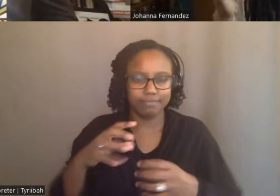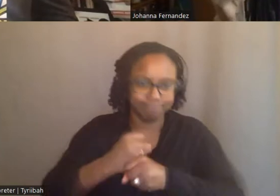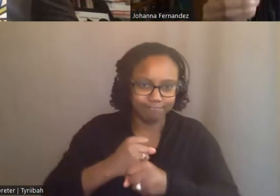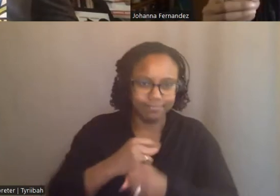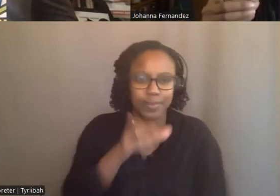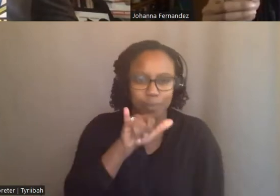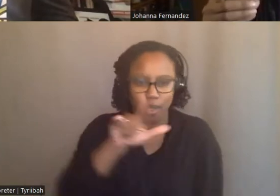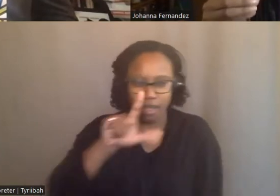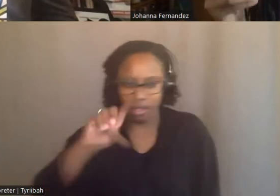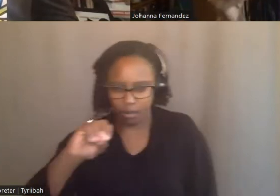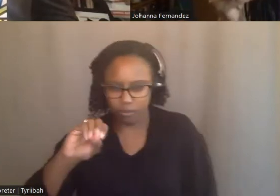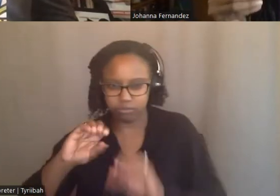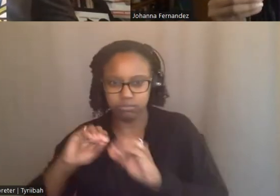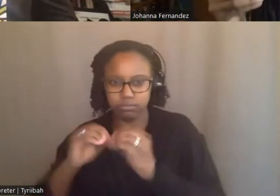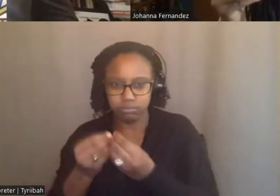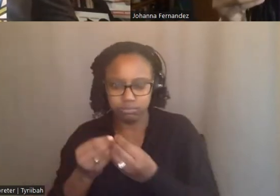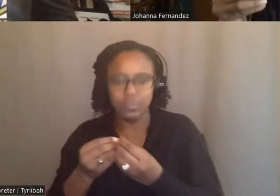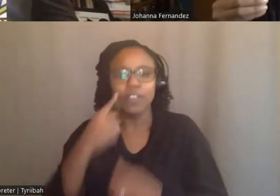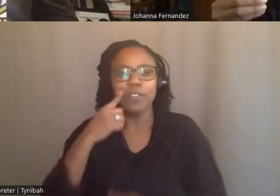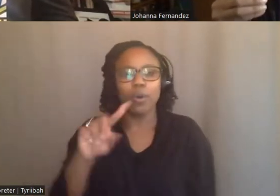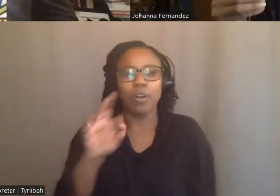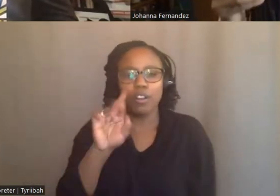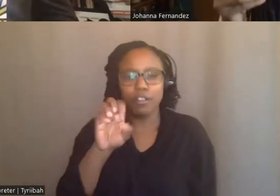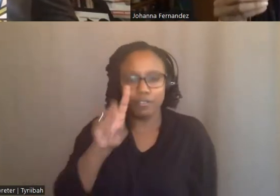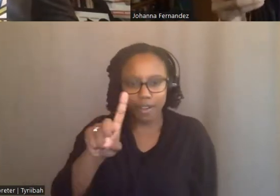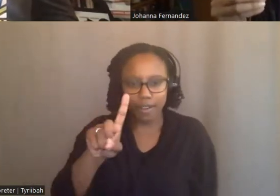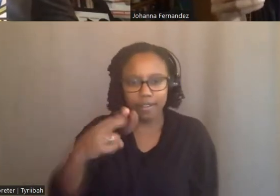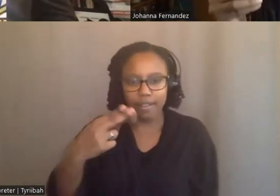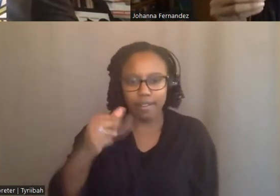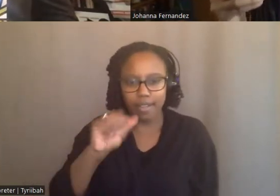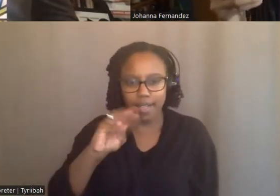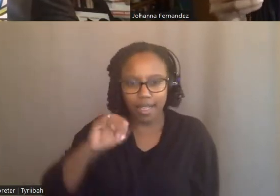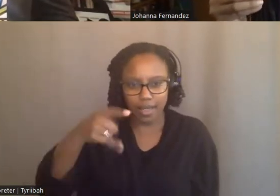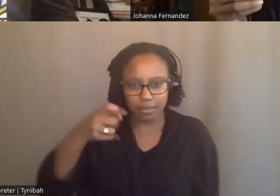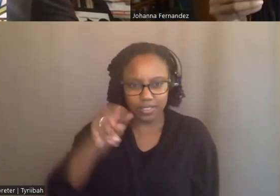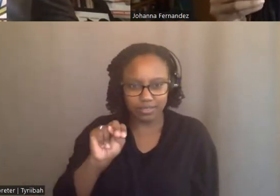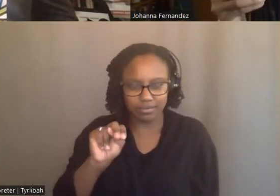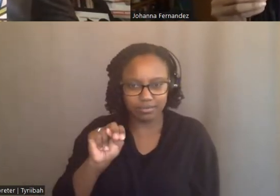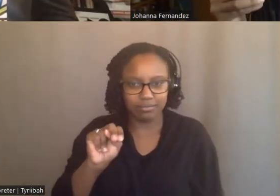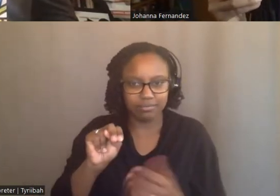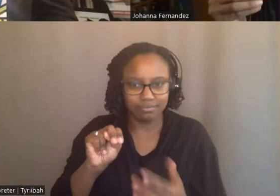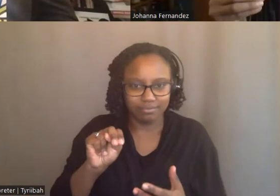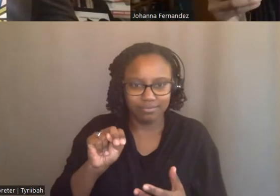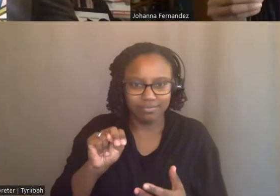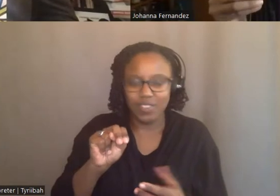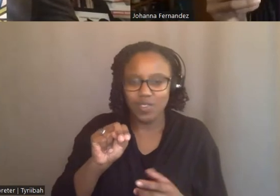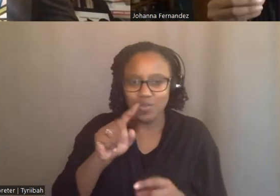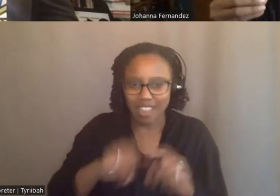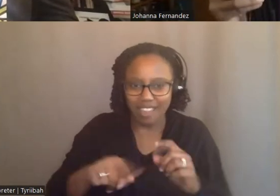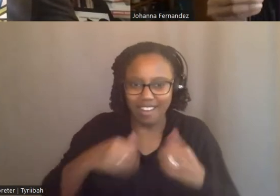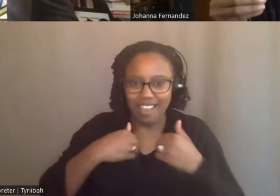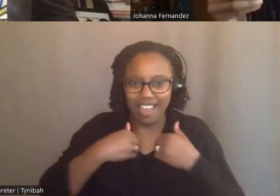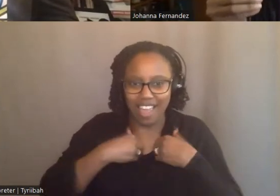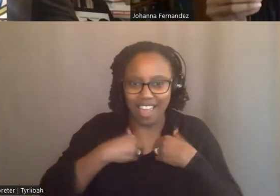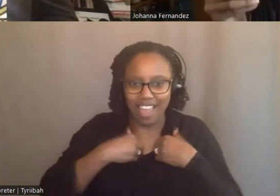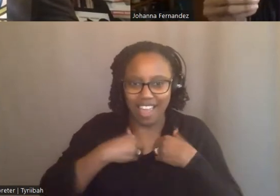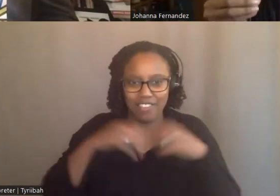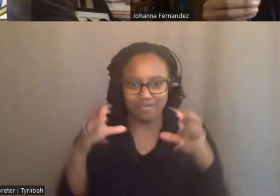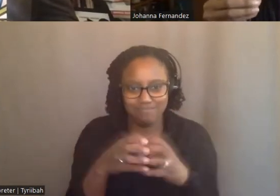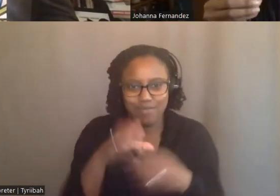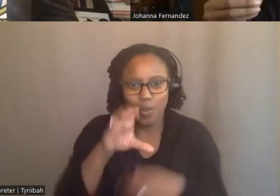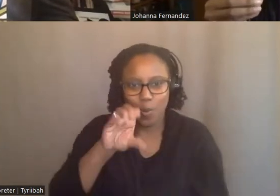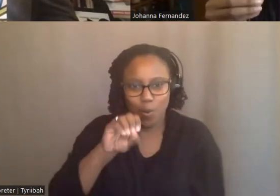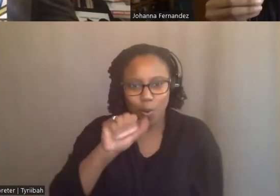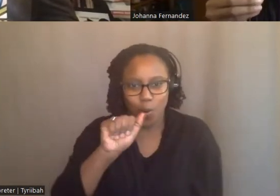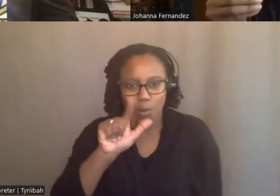becomes the linchpin of the Rainbow Coalition. You can't really have a coalition of two. You need a coalition of at least three or